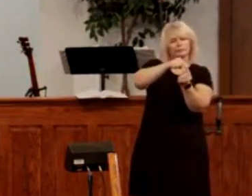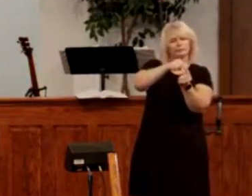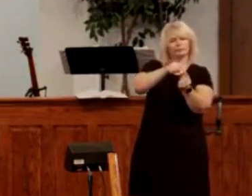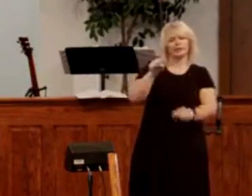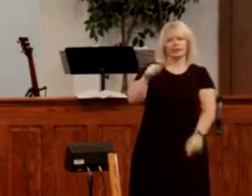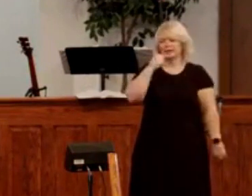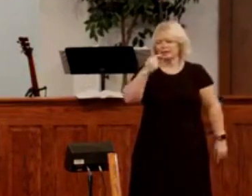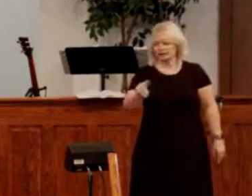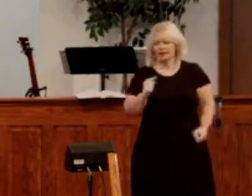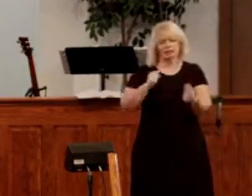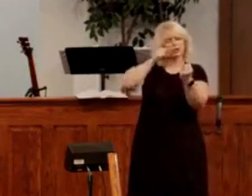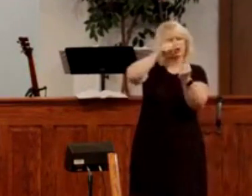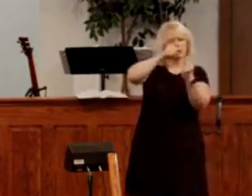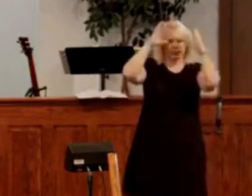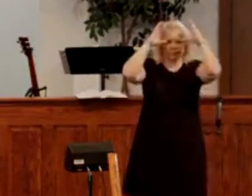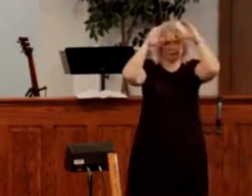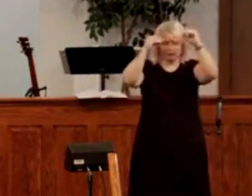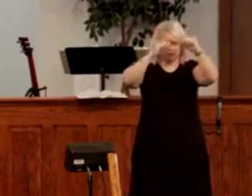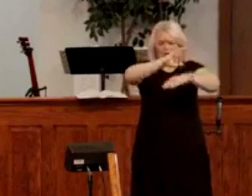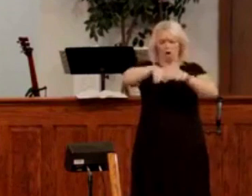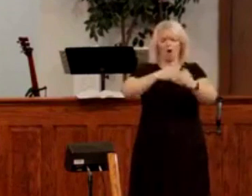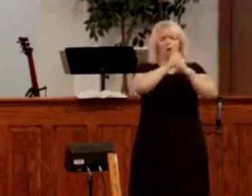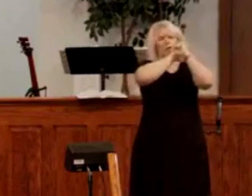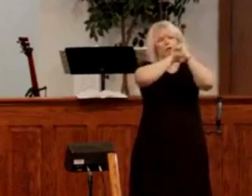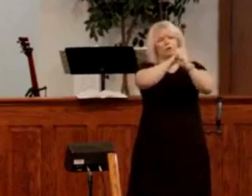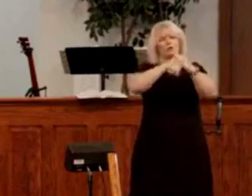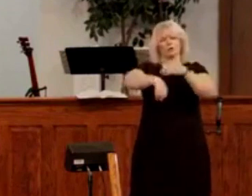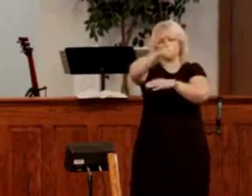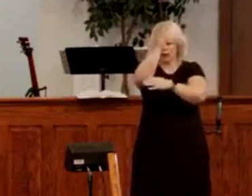the goal of this teaching is so that all who trust in